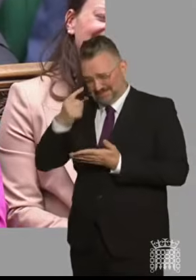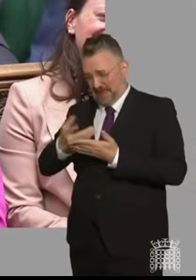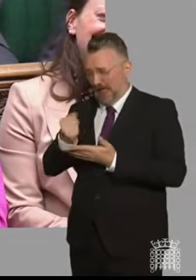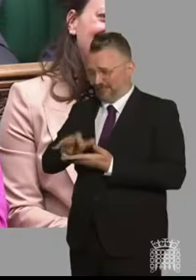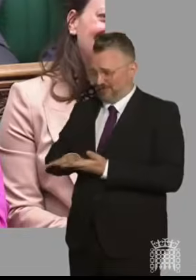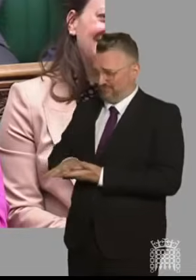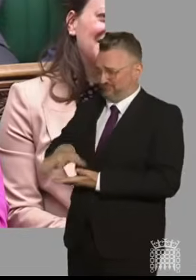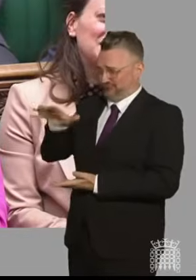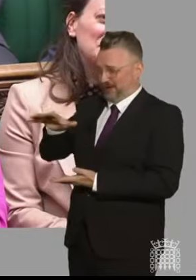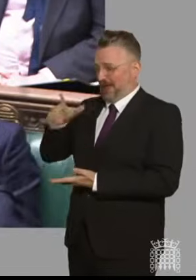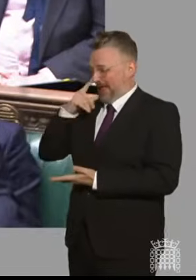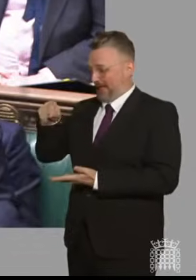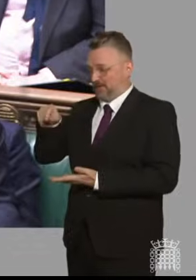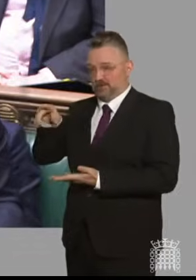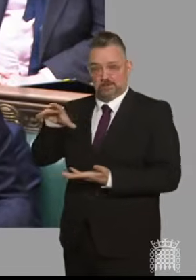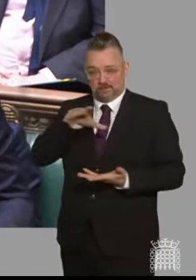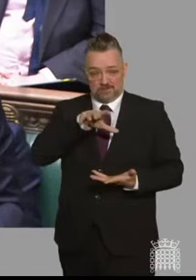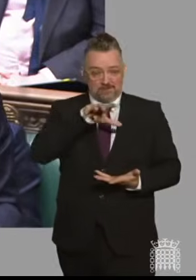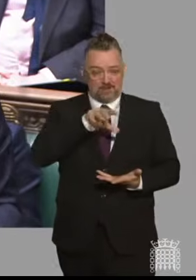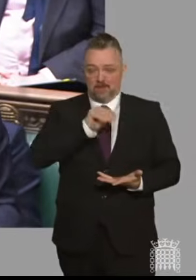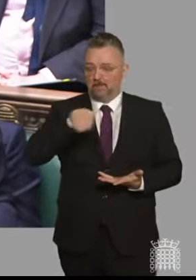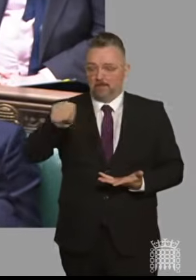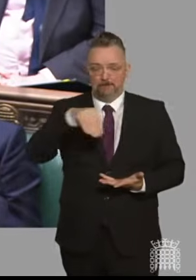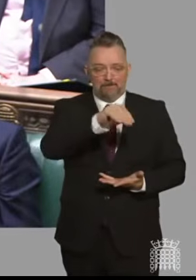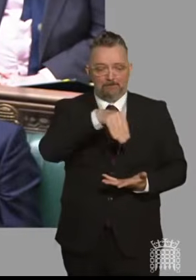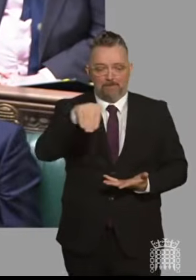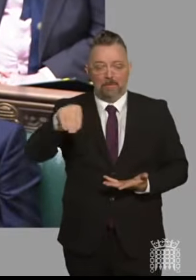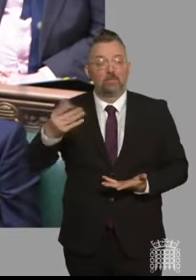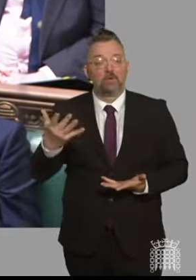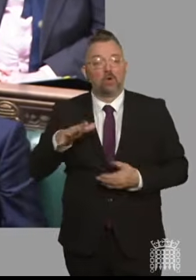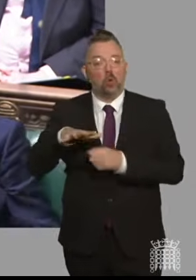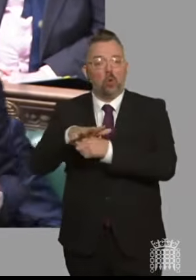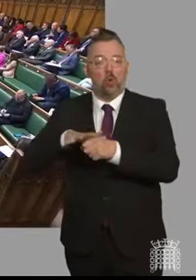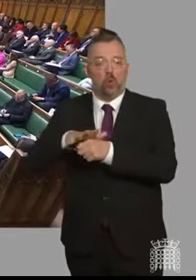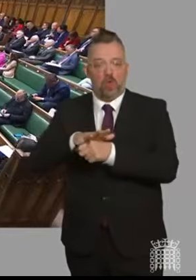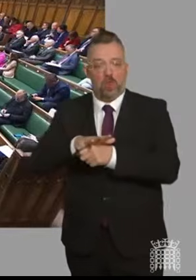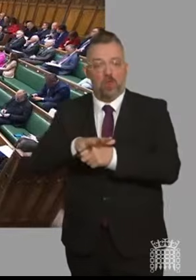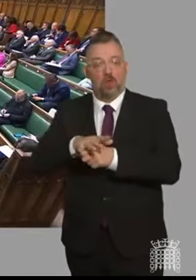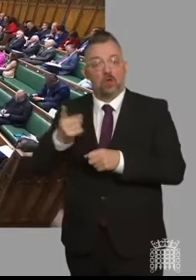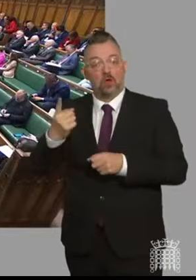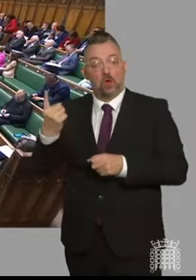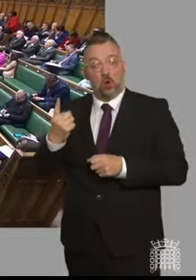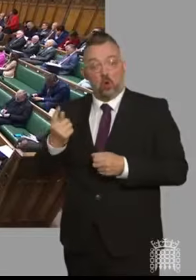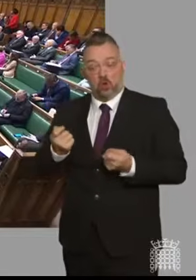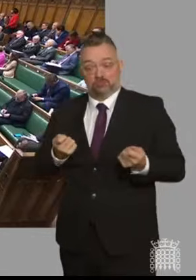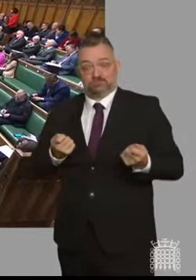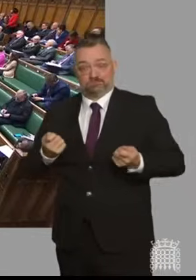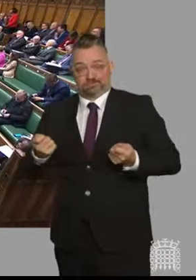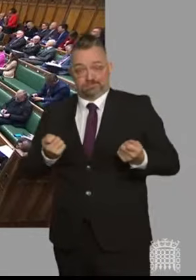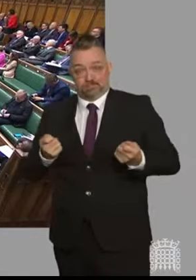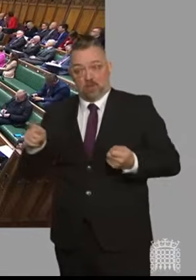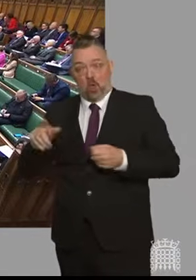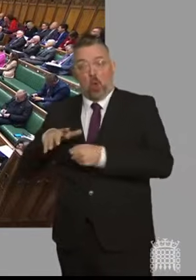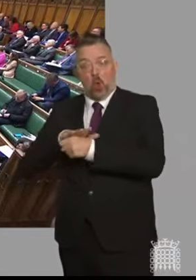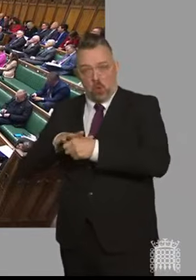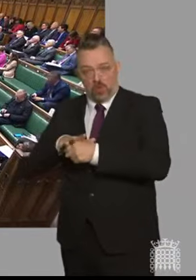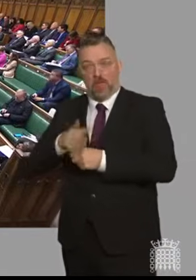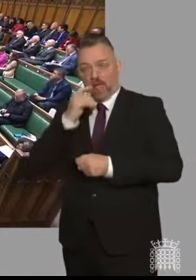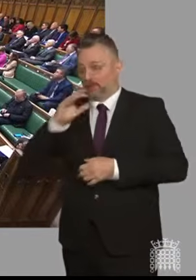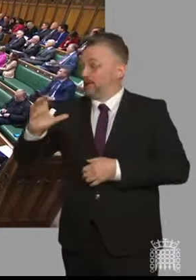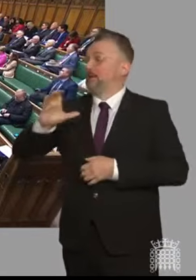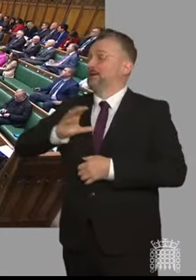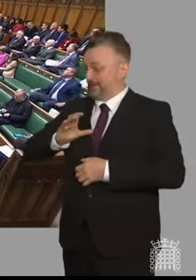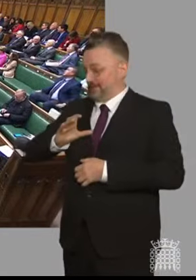be local leaders that will be put in charge of that money to prioritise their local needs. Final question, Mark Francois.